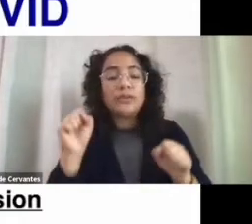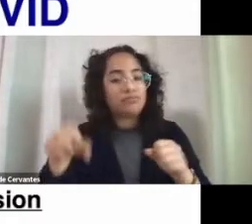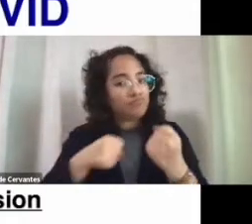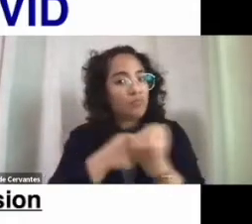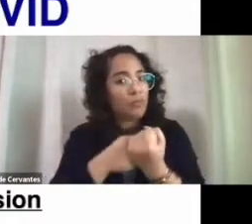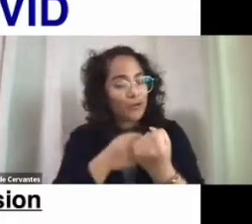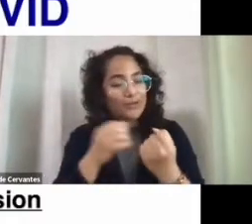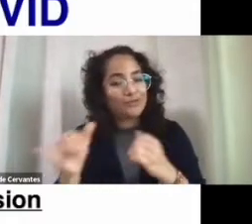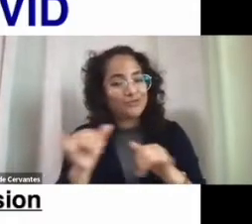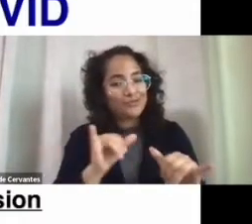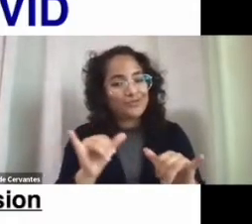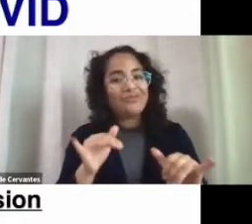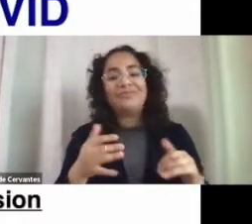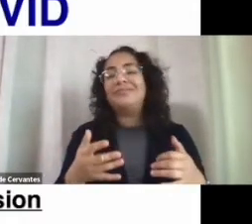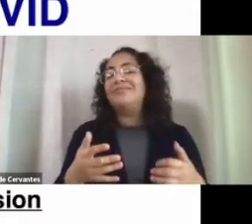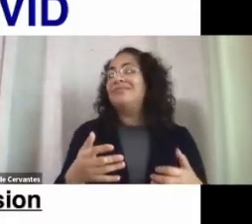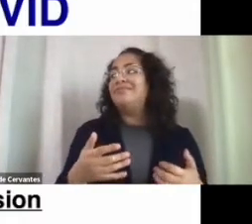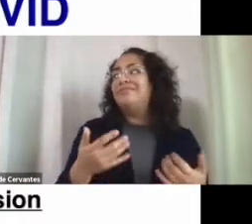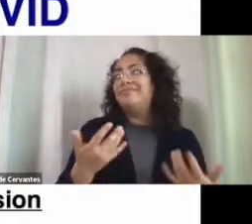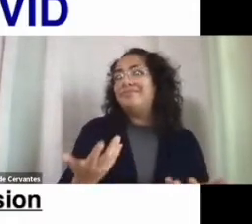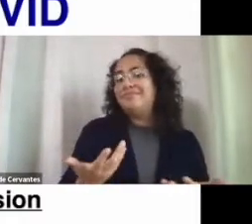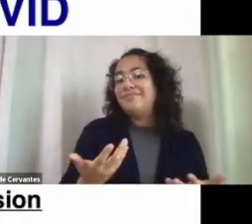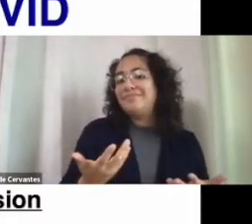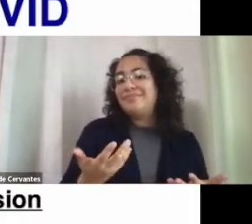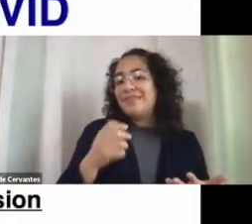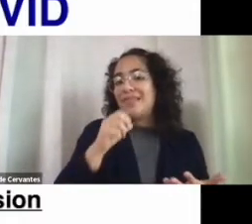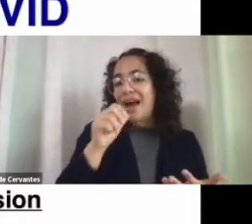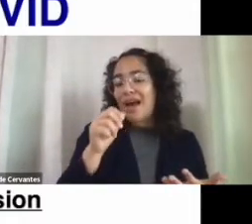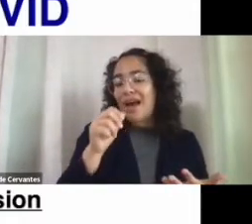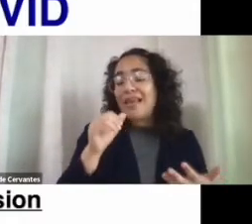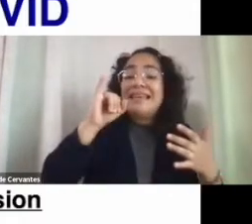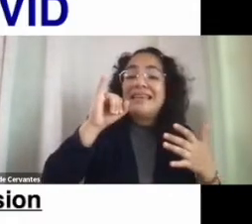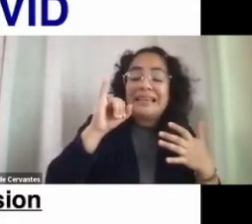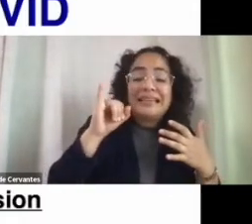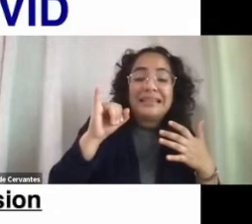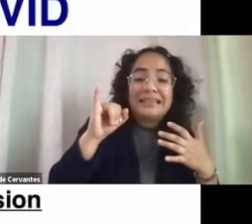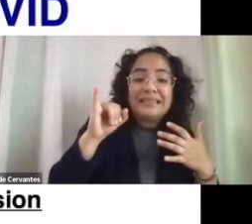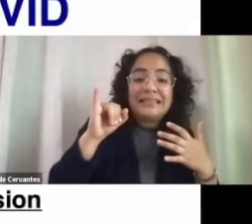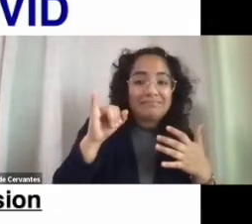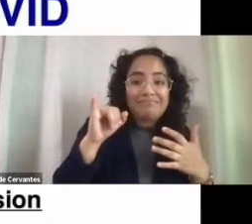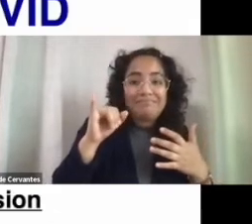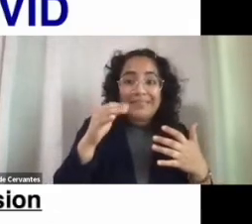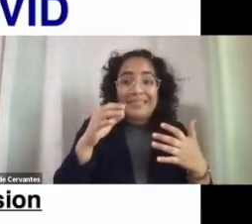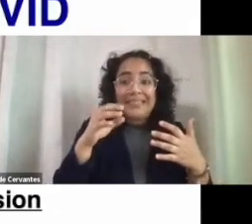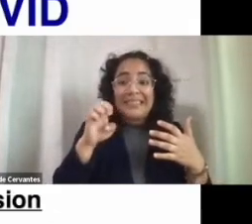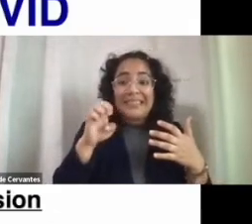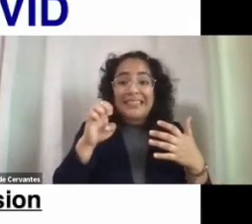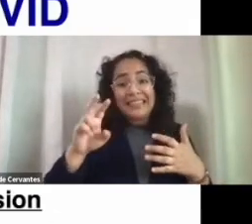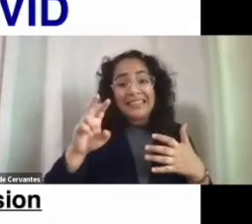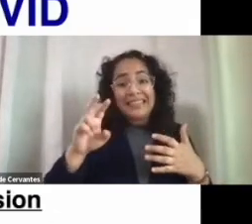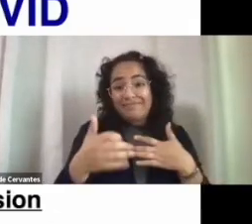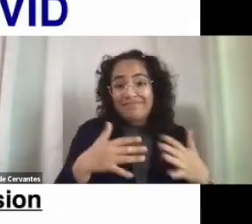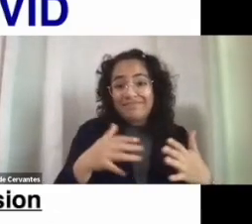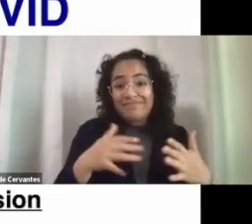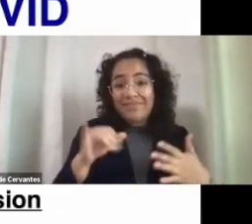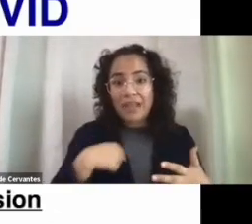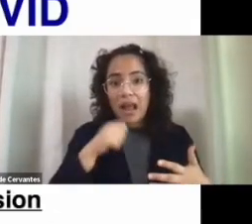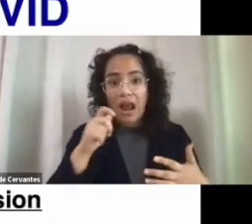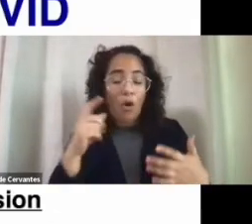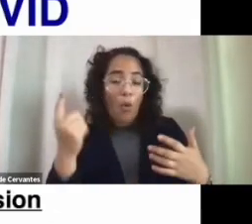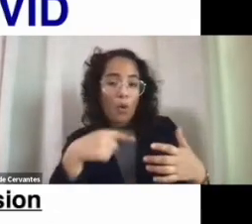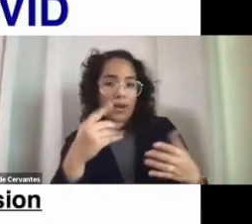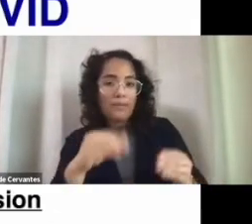they don't have a lot therapeutically to offer right now. There are long COVID clinics and long COVID centers